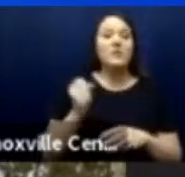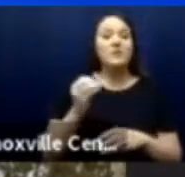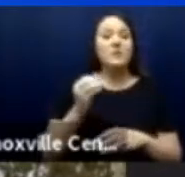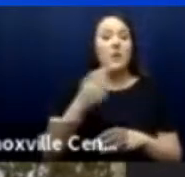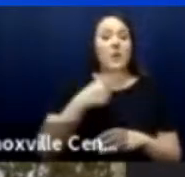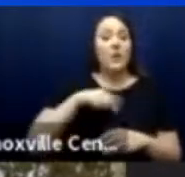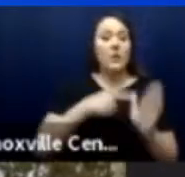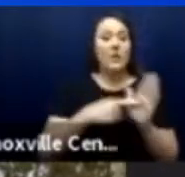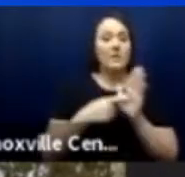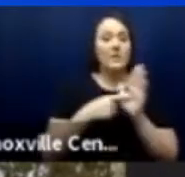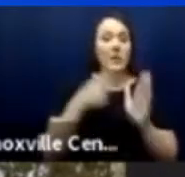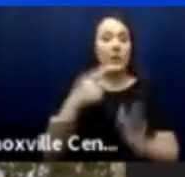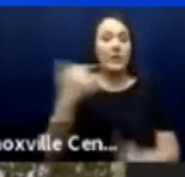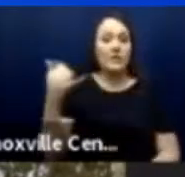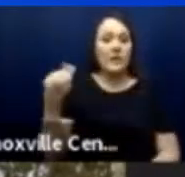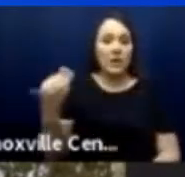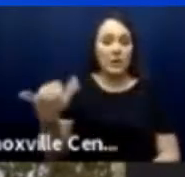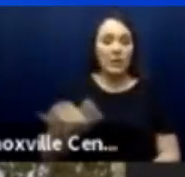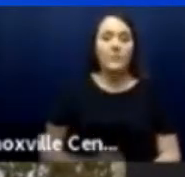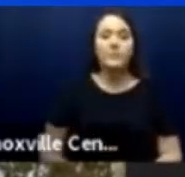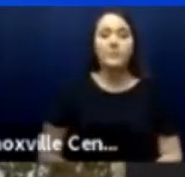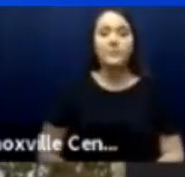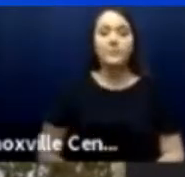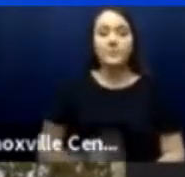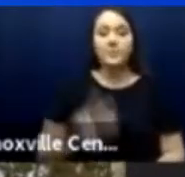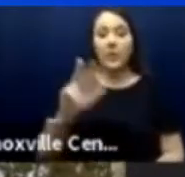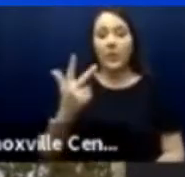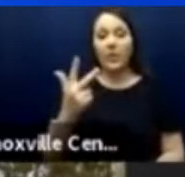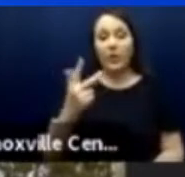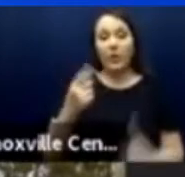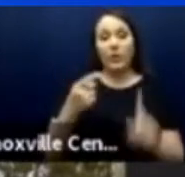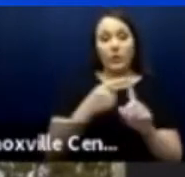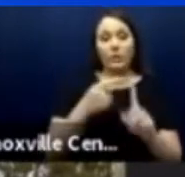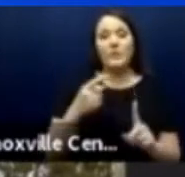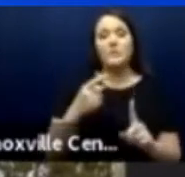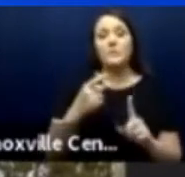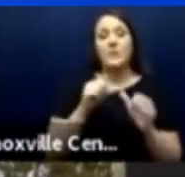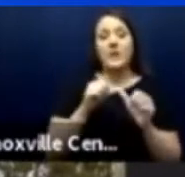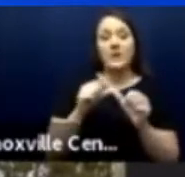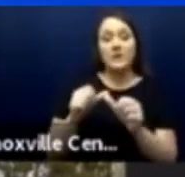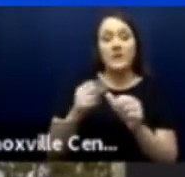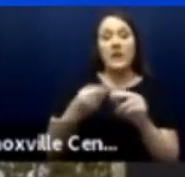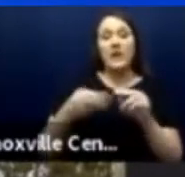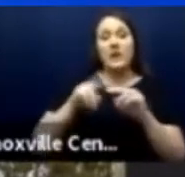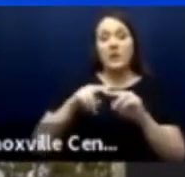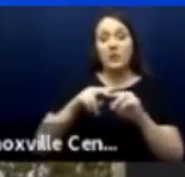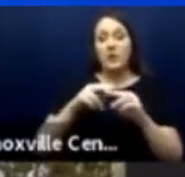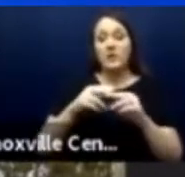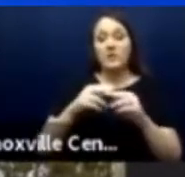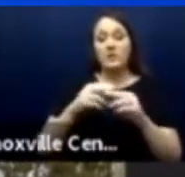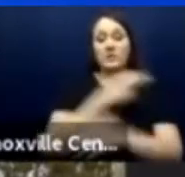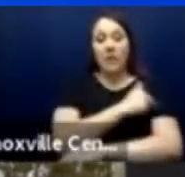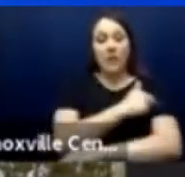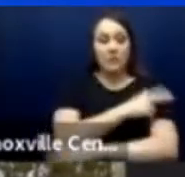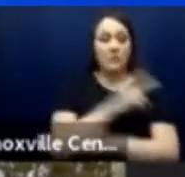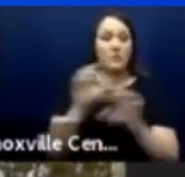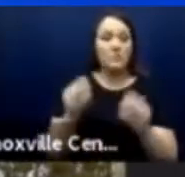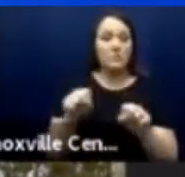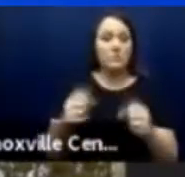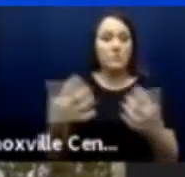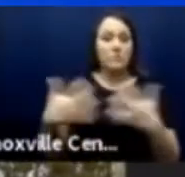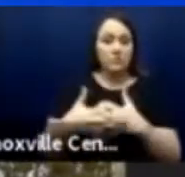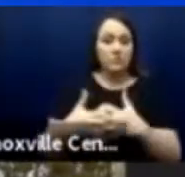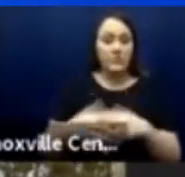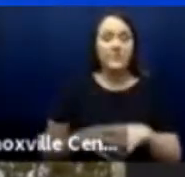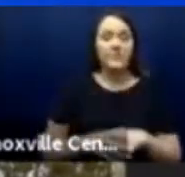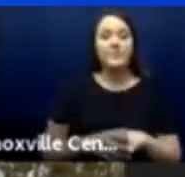this benchmark as yellow. Our third benchmark, sustained or increased public health capability.